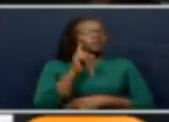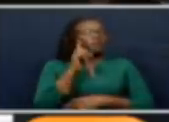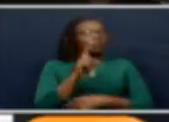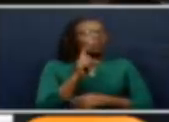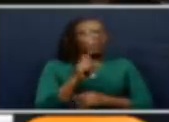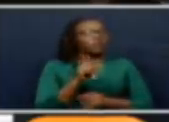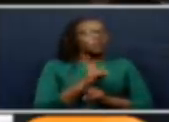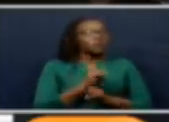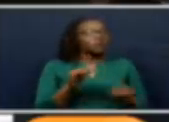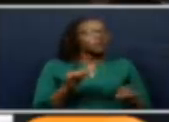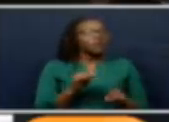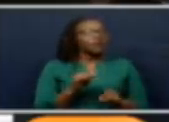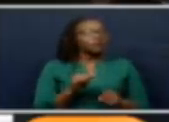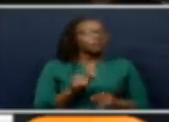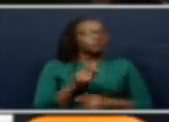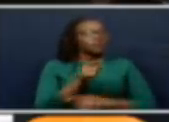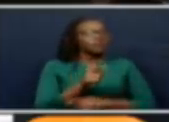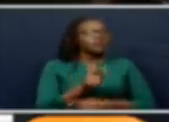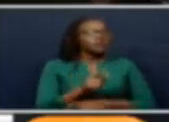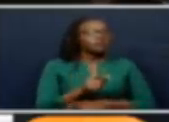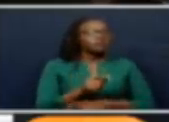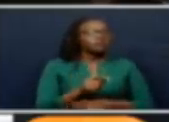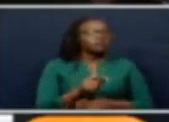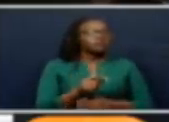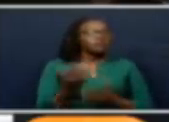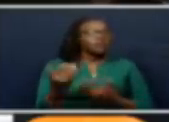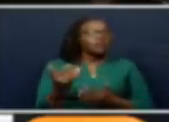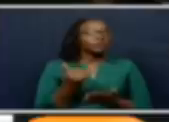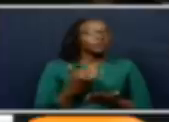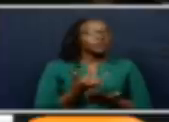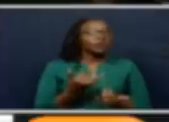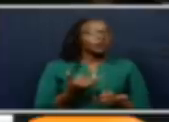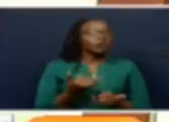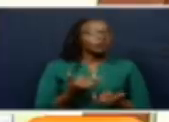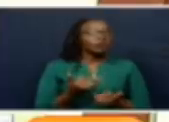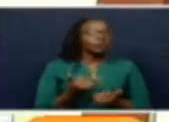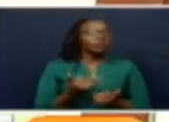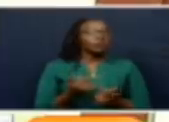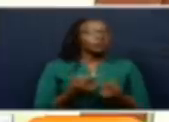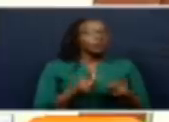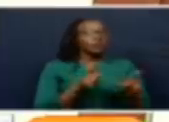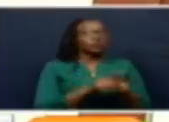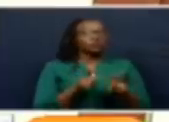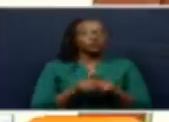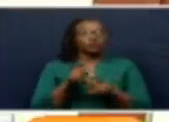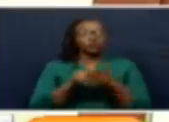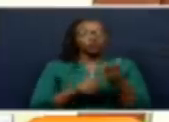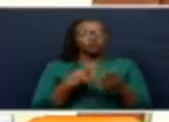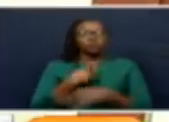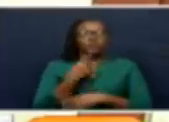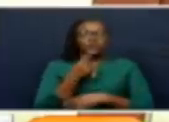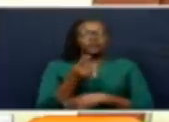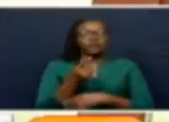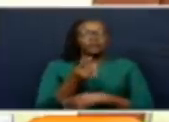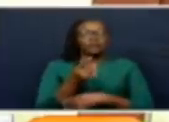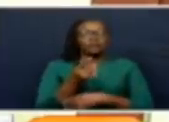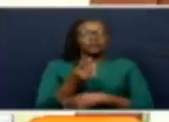one clear front runner right now. Uh-huh. Right? what I've told you here. And I want I'm telling you the clear front